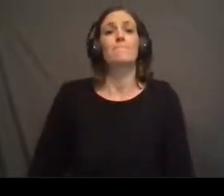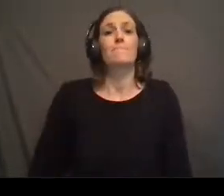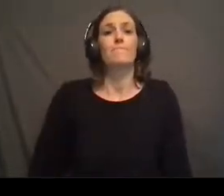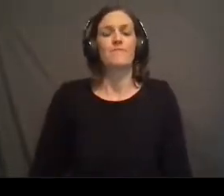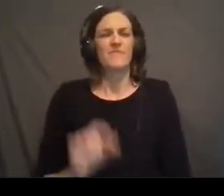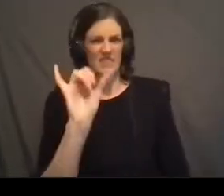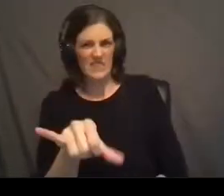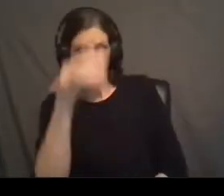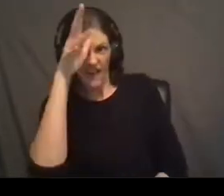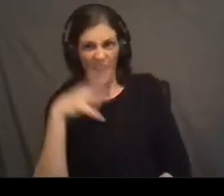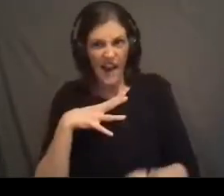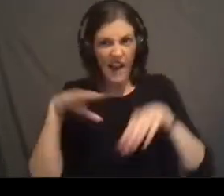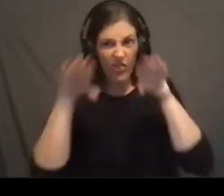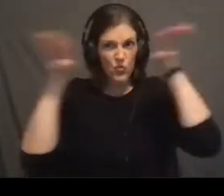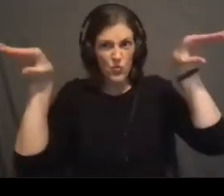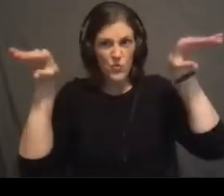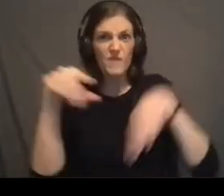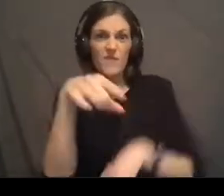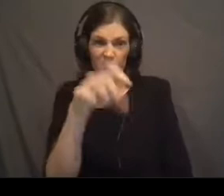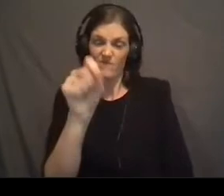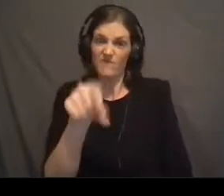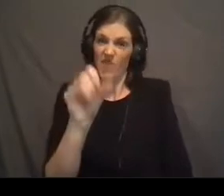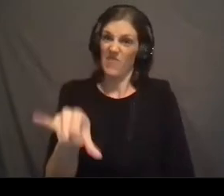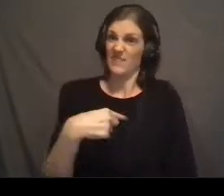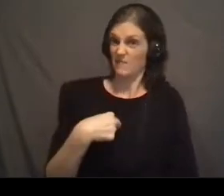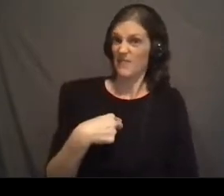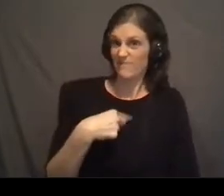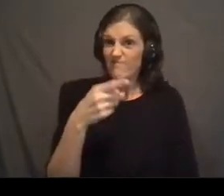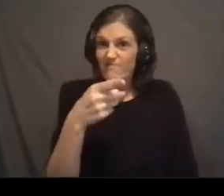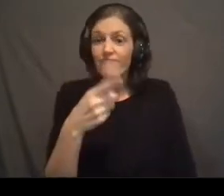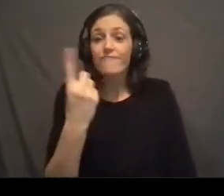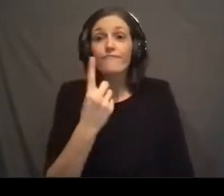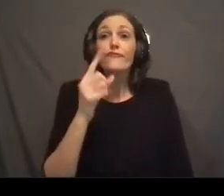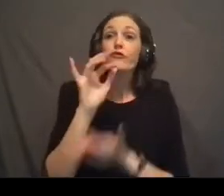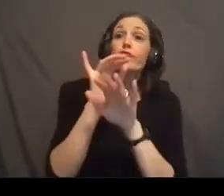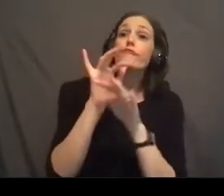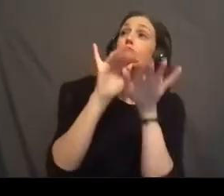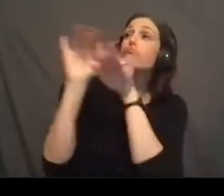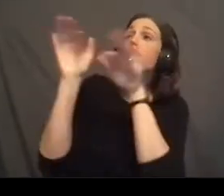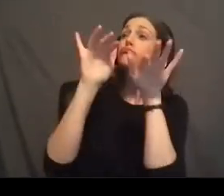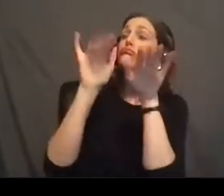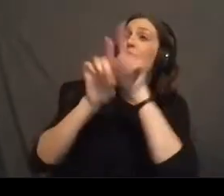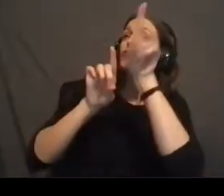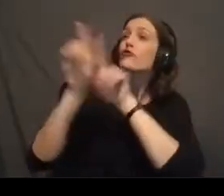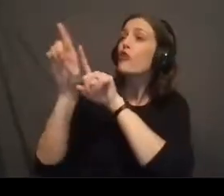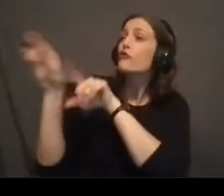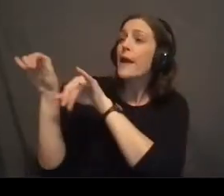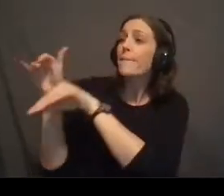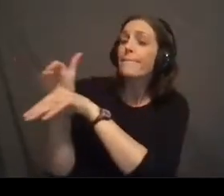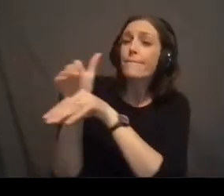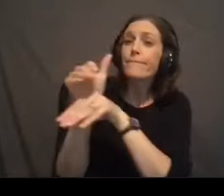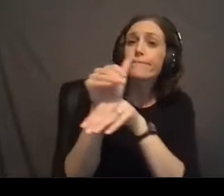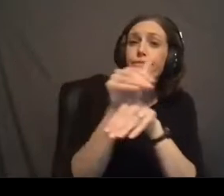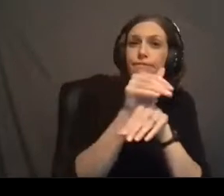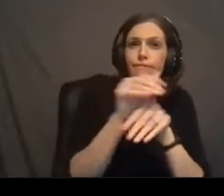See that guy on the roof? Yep, that's me. Just studying the stars like I do every night.